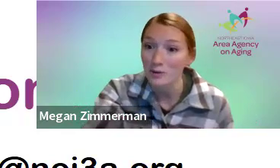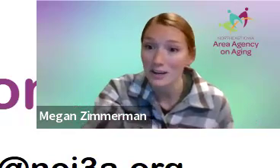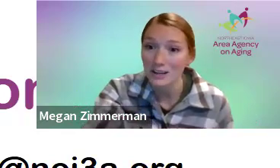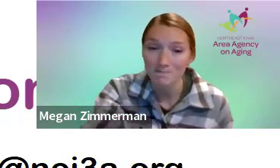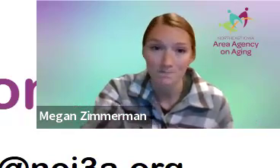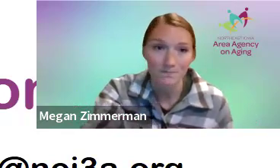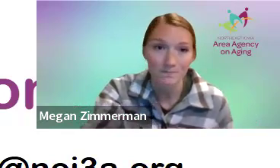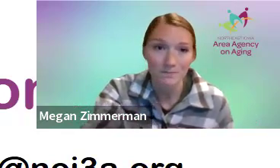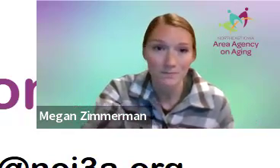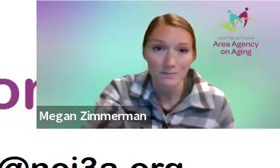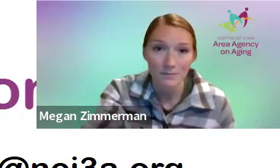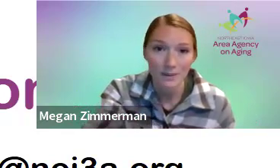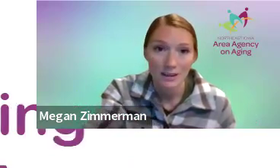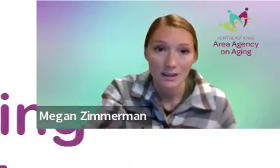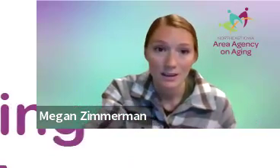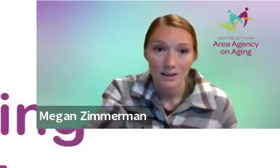in your community.